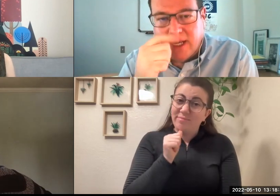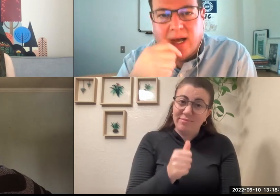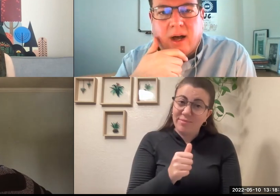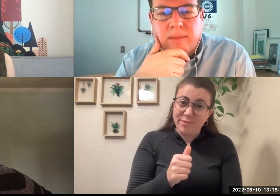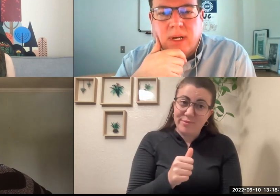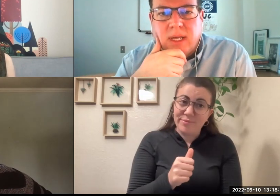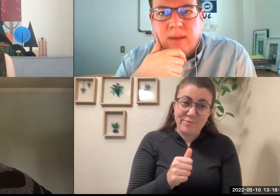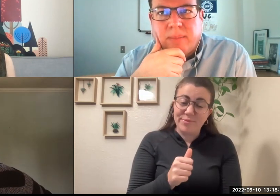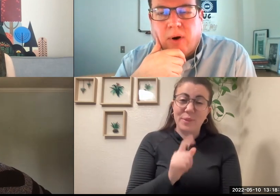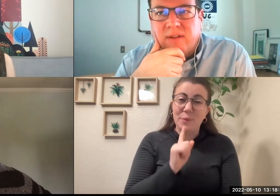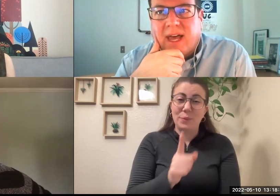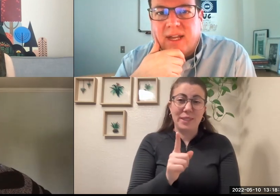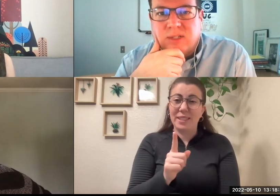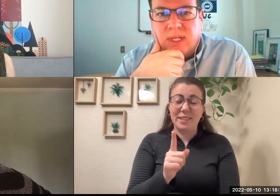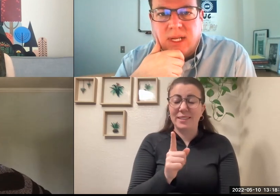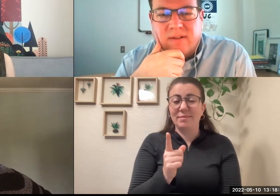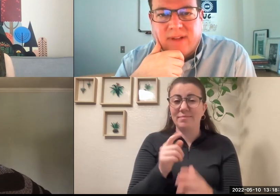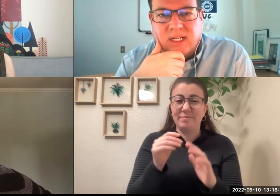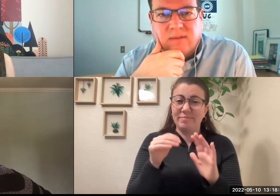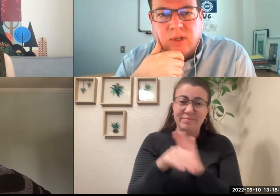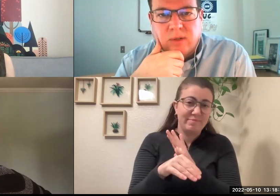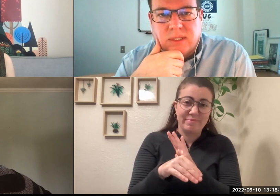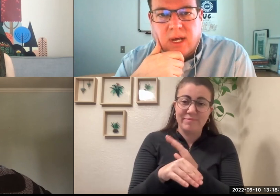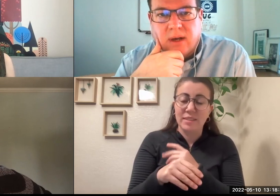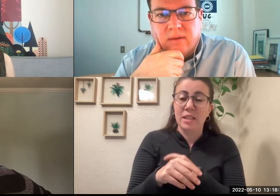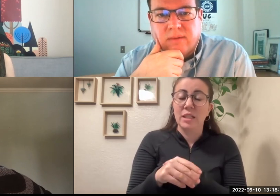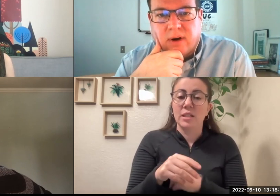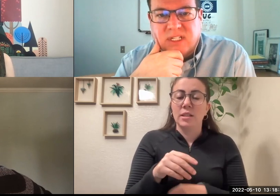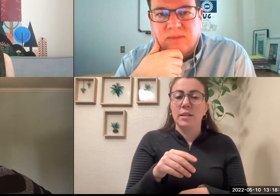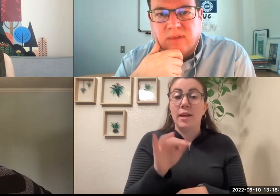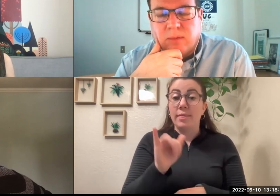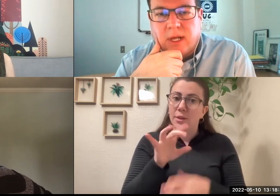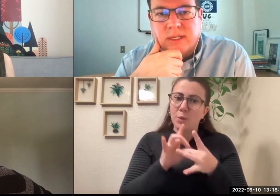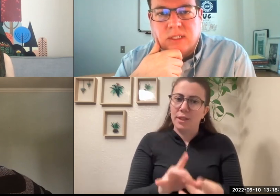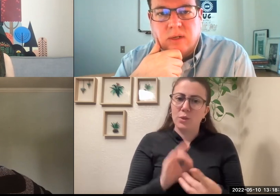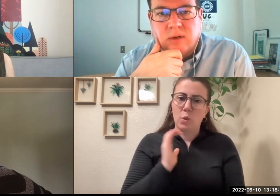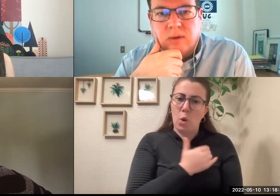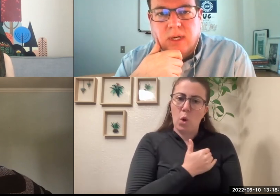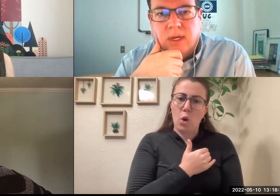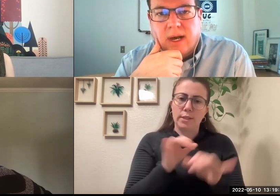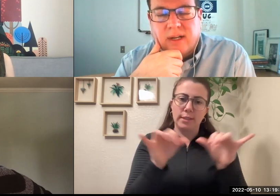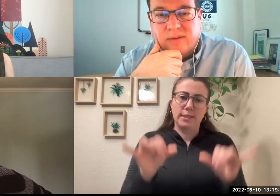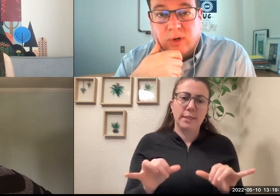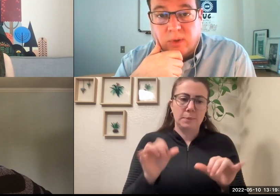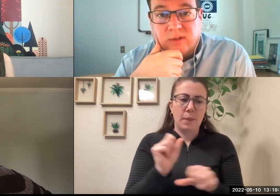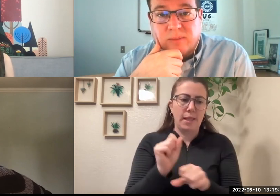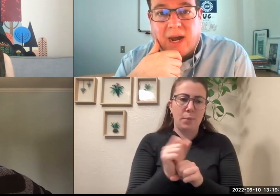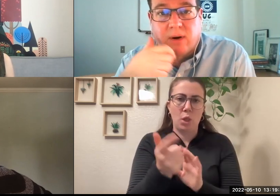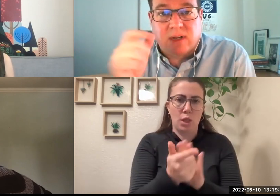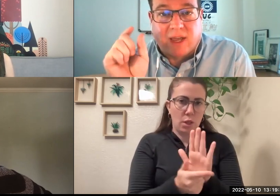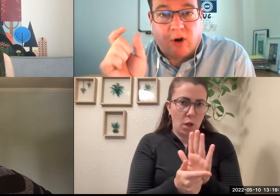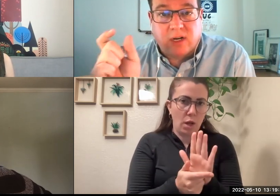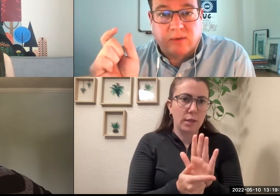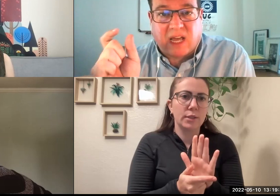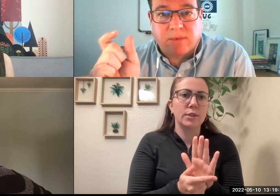collapse, part of that is really an effective use of our system of labor laws to divorce workers from power